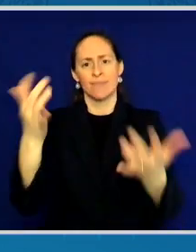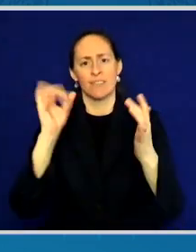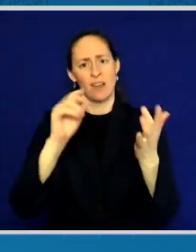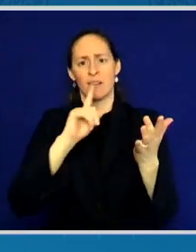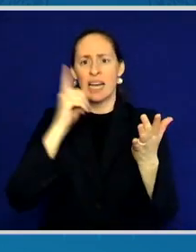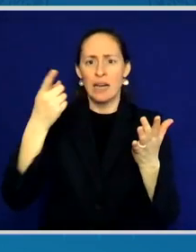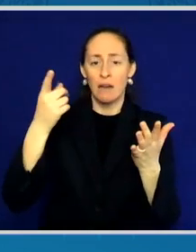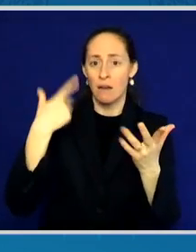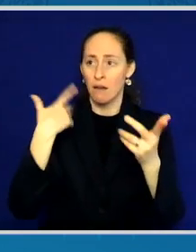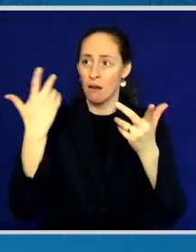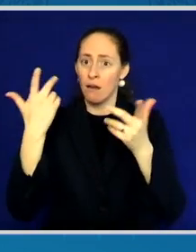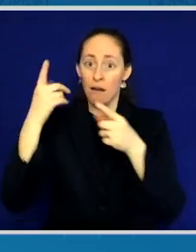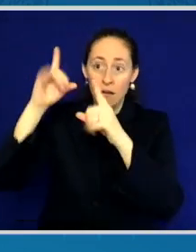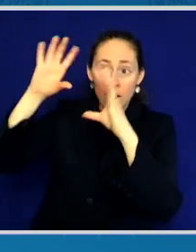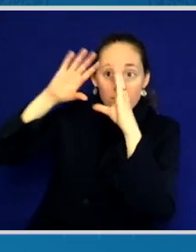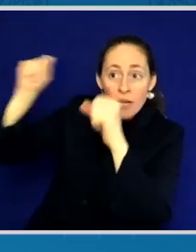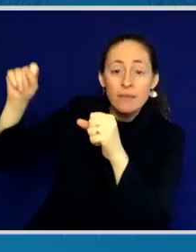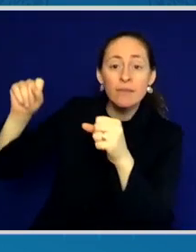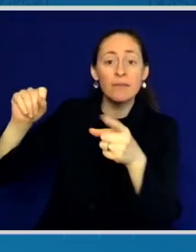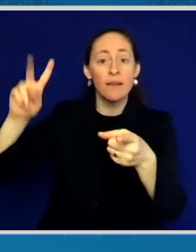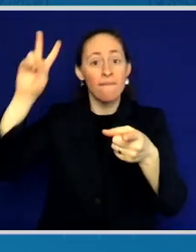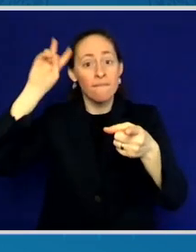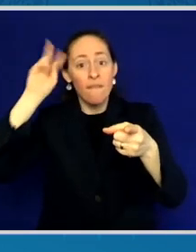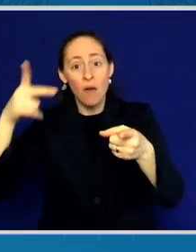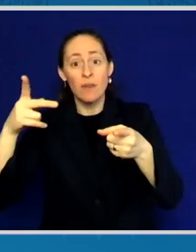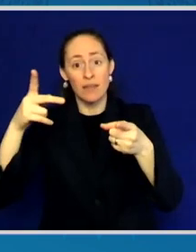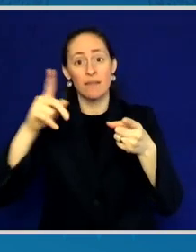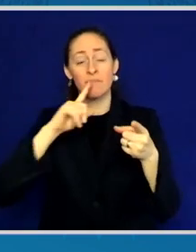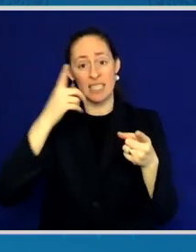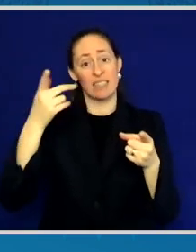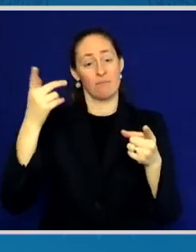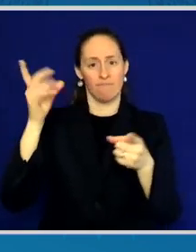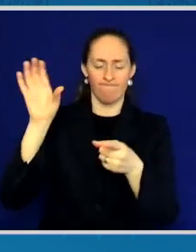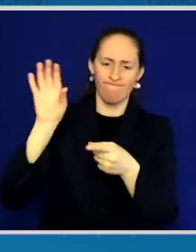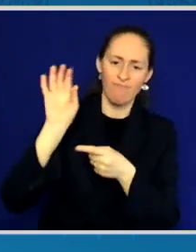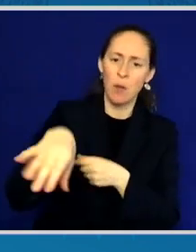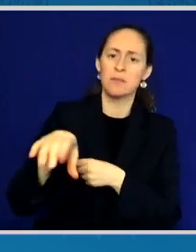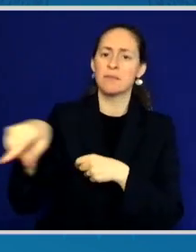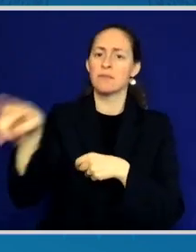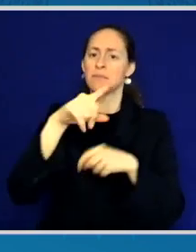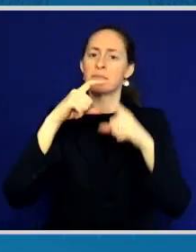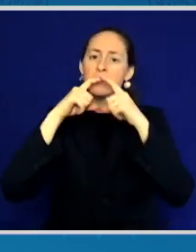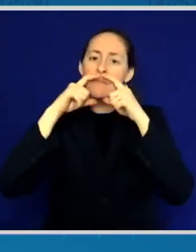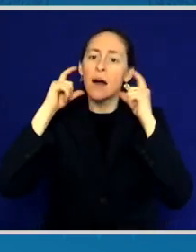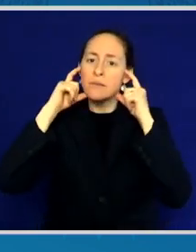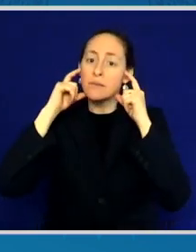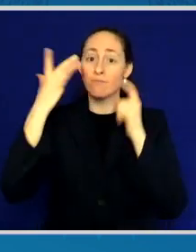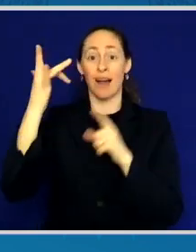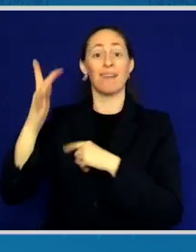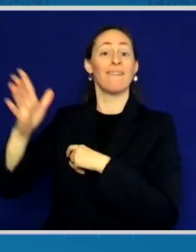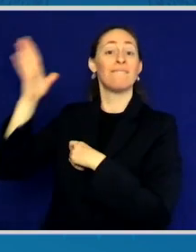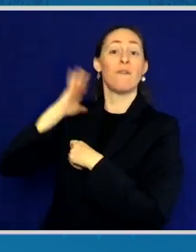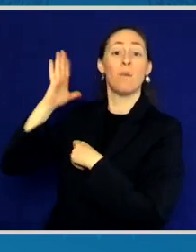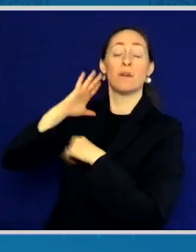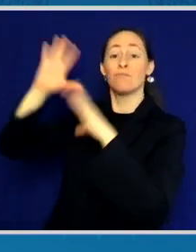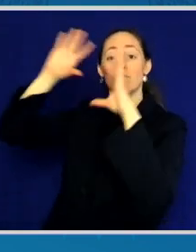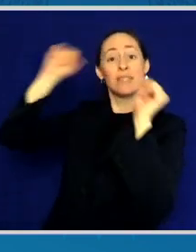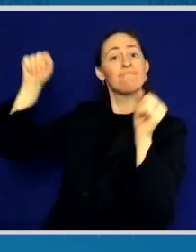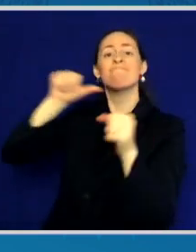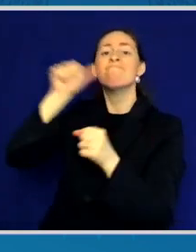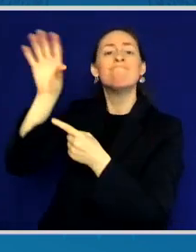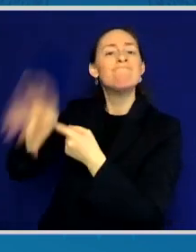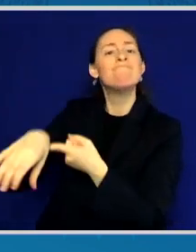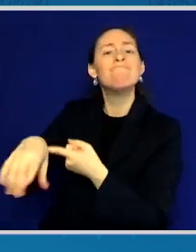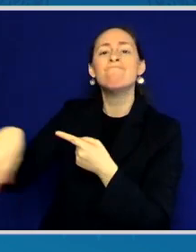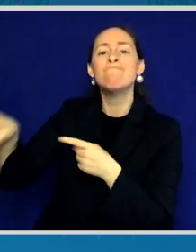we were fortunate because you enforced masks at the beginning of the year. The previous administration didn't want to do that. And we dealt